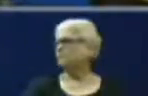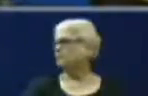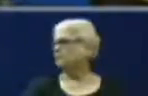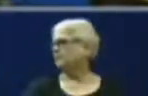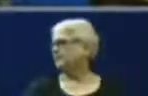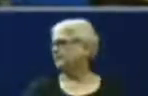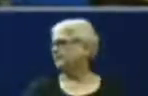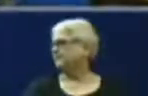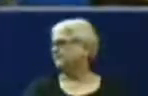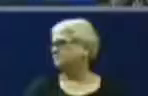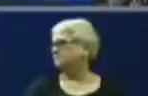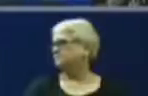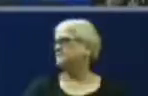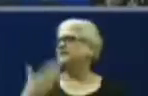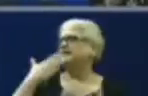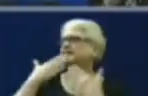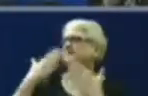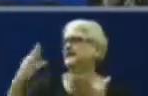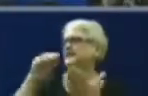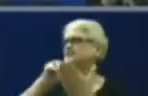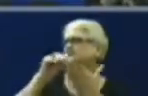Thank you, students.